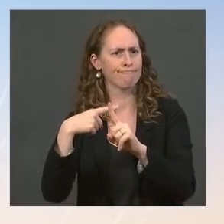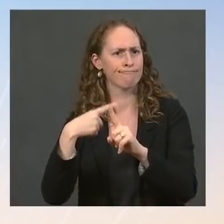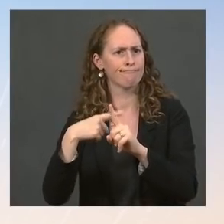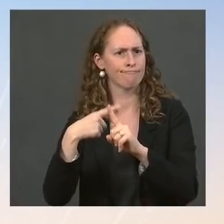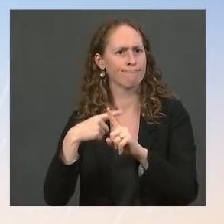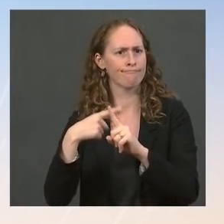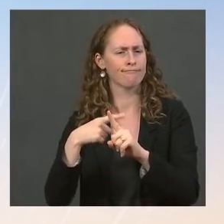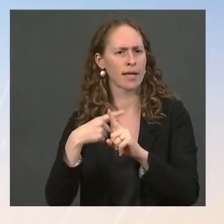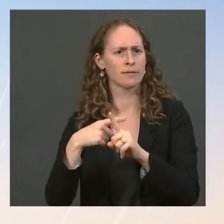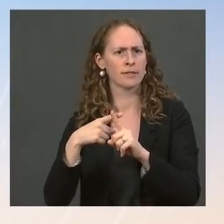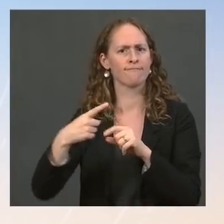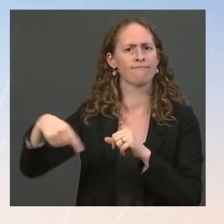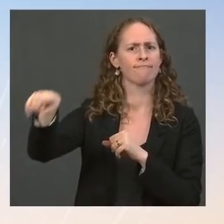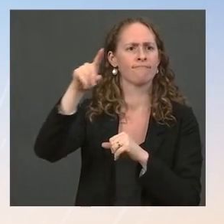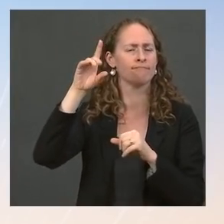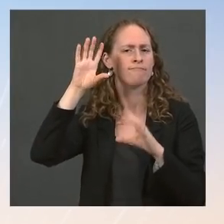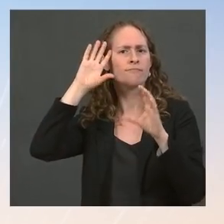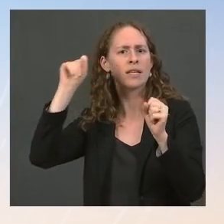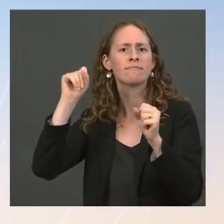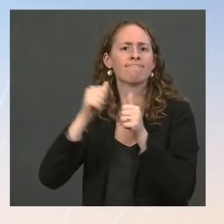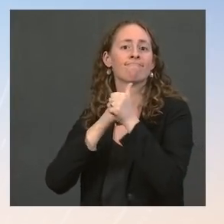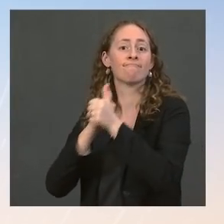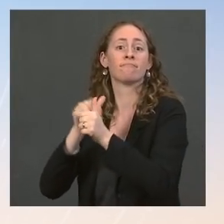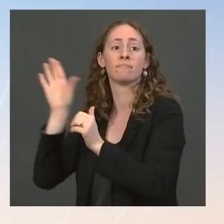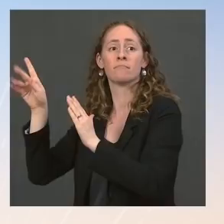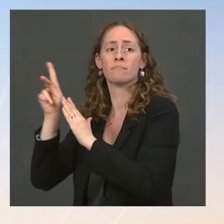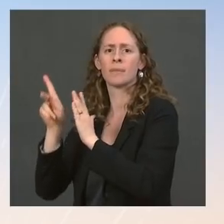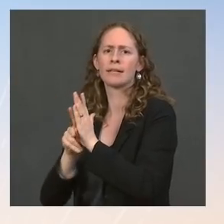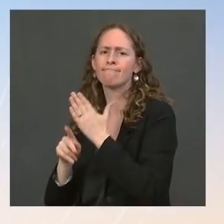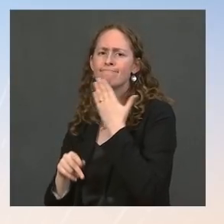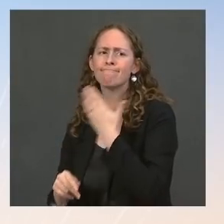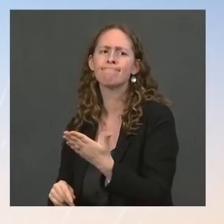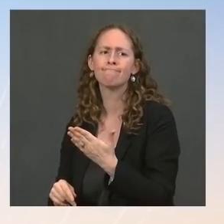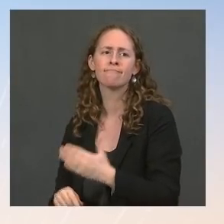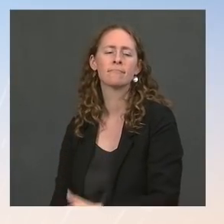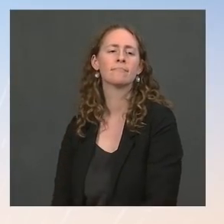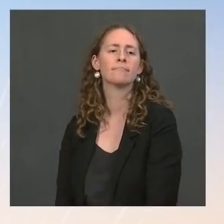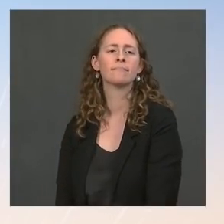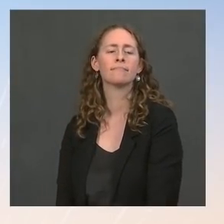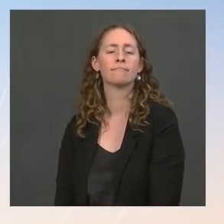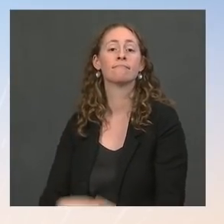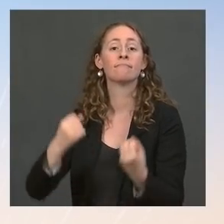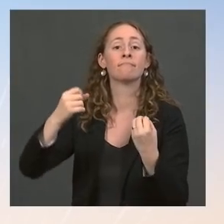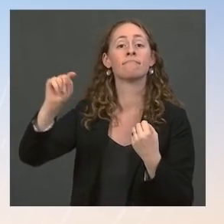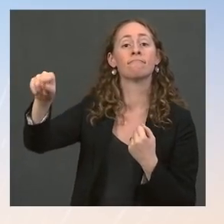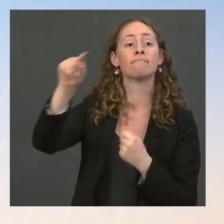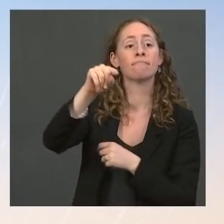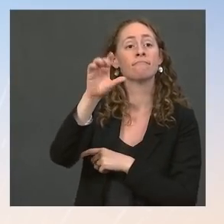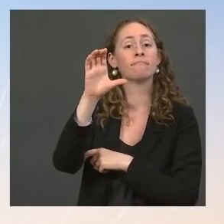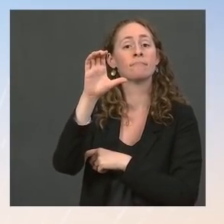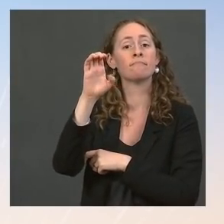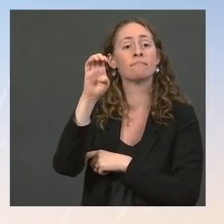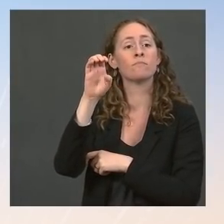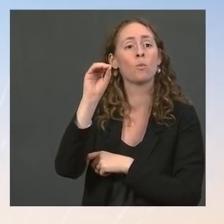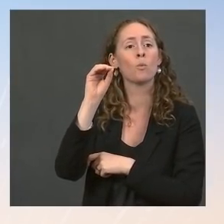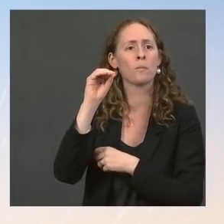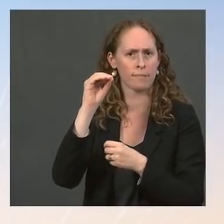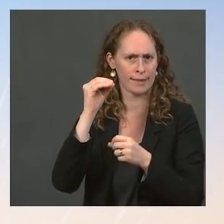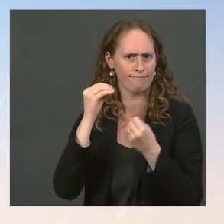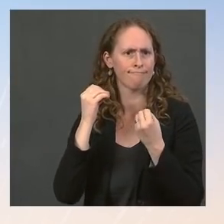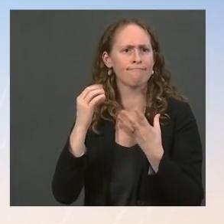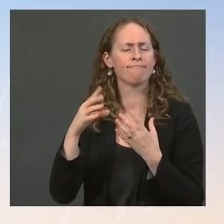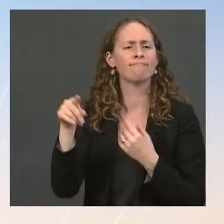of the president's policy. We're seeing that in companies. A lot of these CEOs have spoken to that. Mark Zandi, chief economist at Moody's, said the evidence across